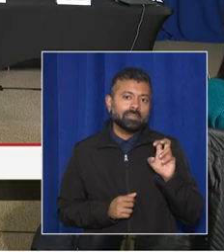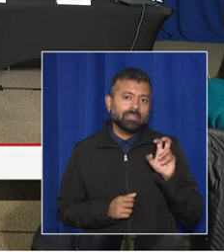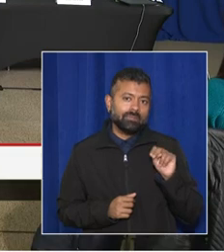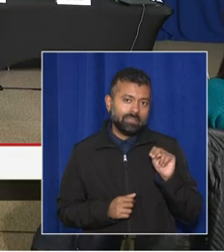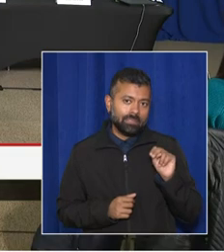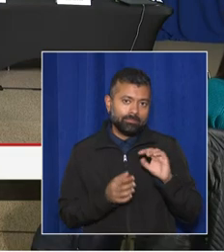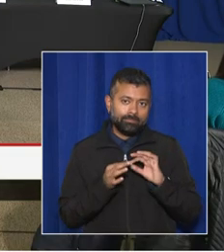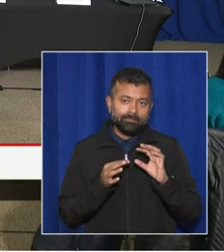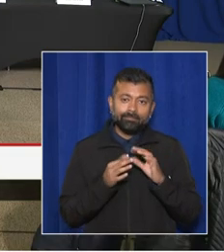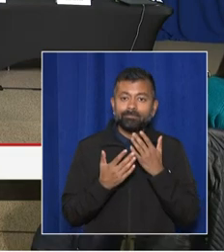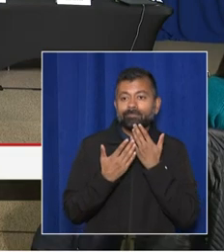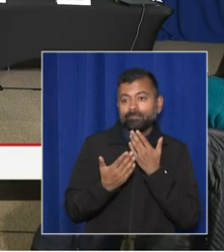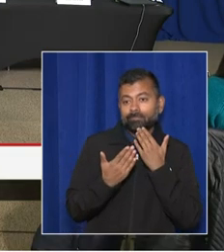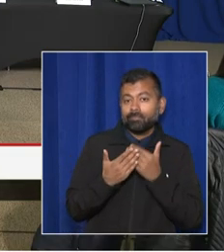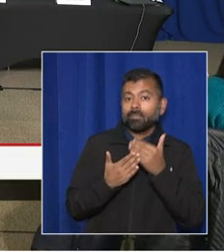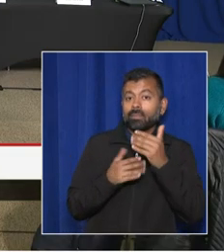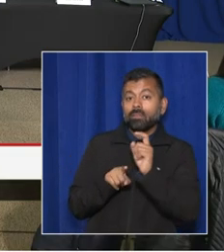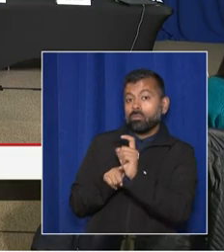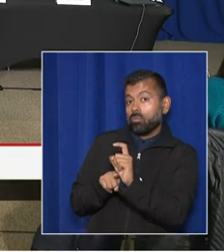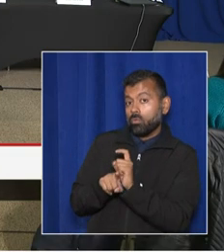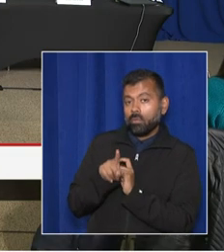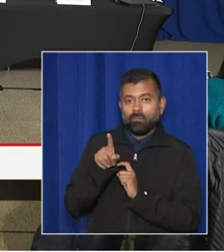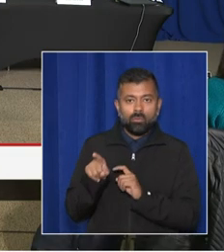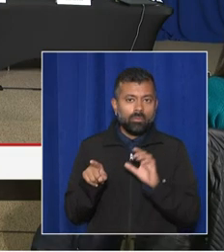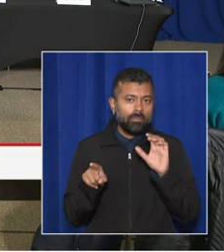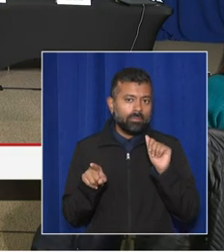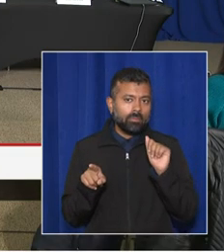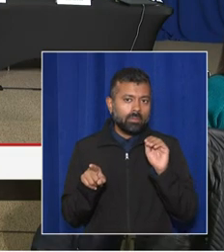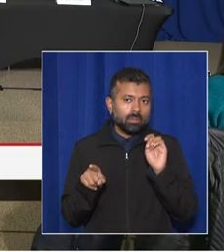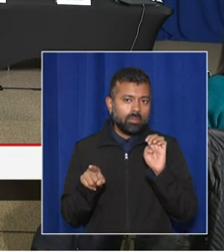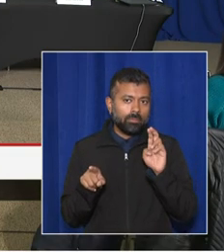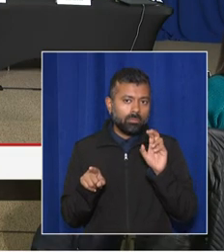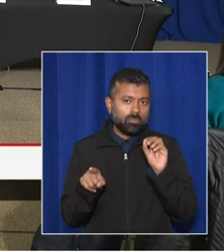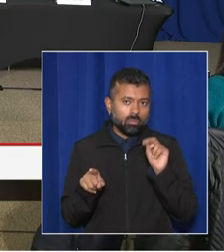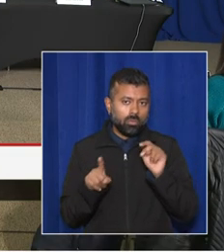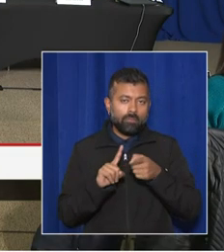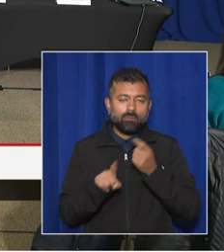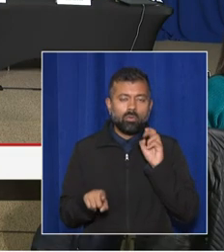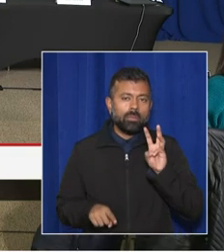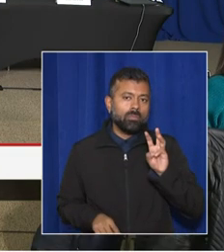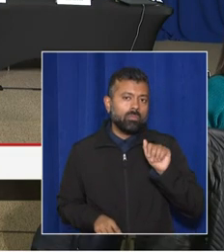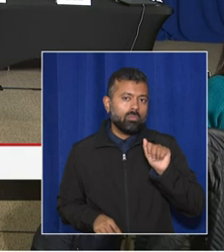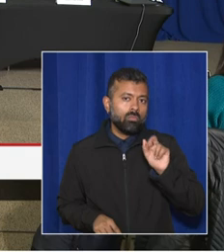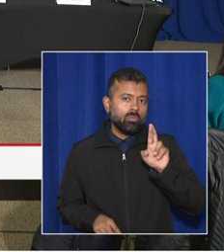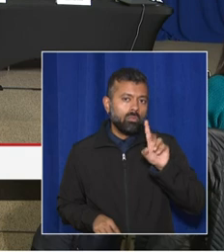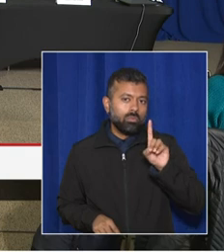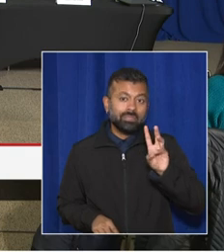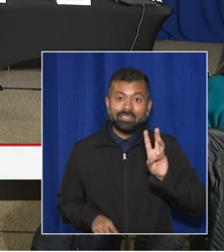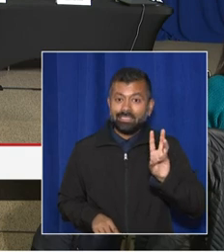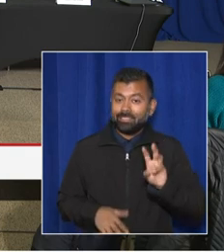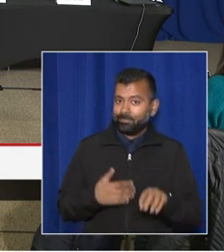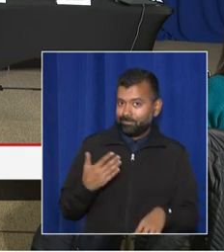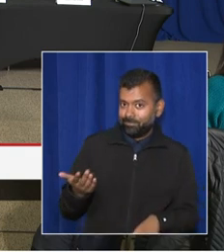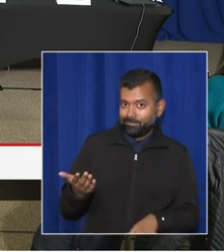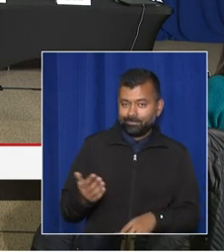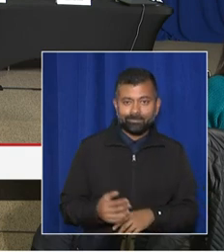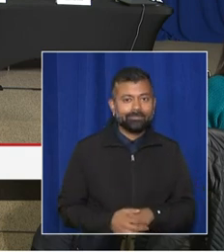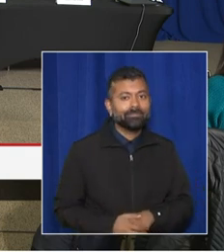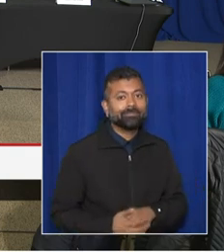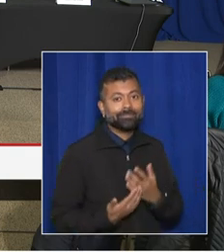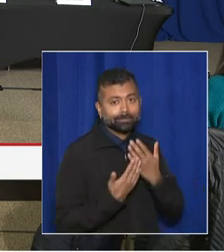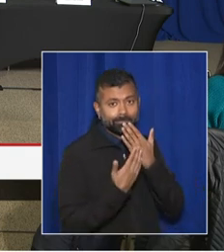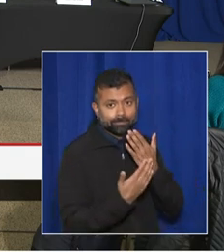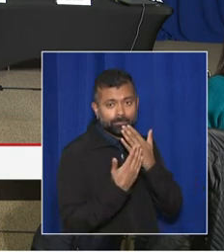Hi, thank you so much for having this. My question is about rental assistance for federal employees that have been